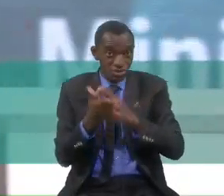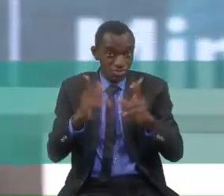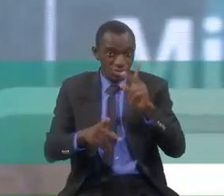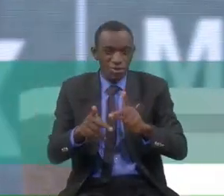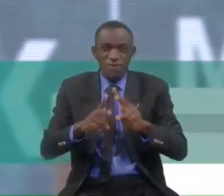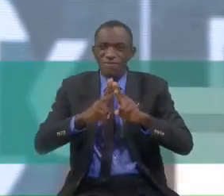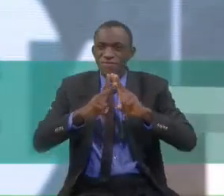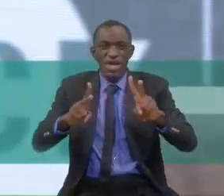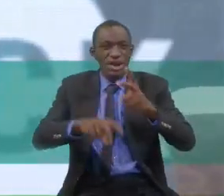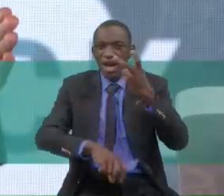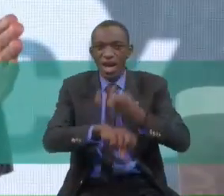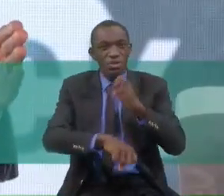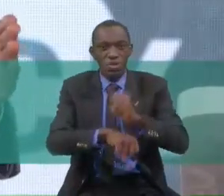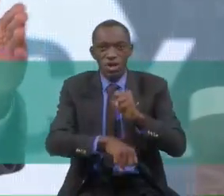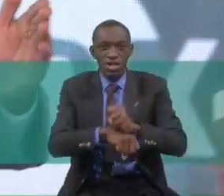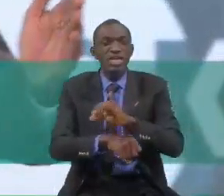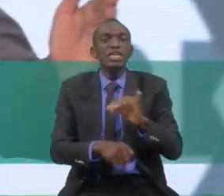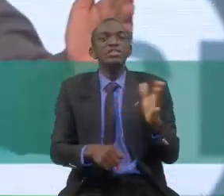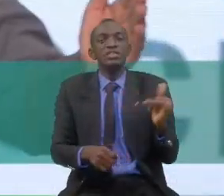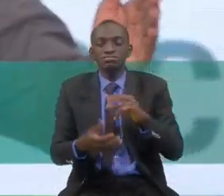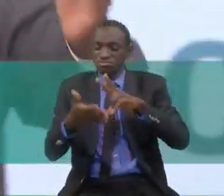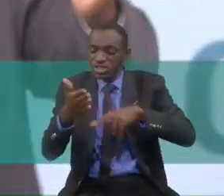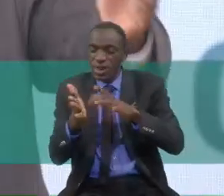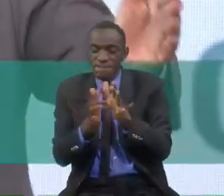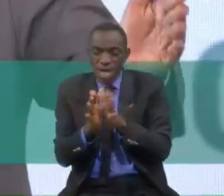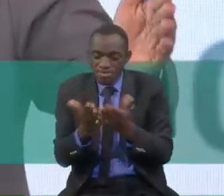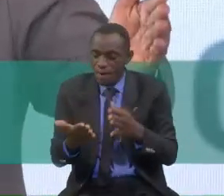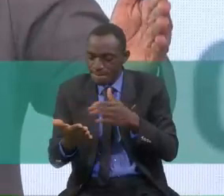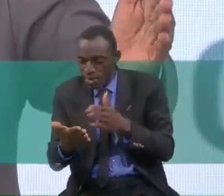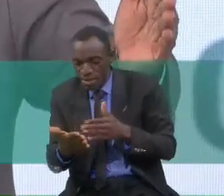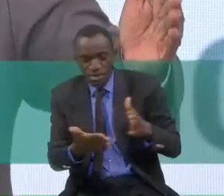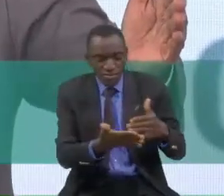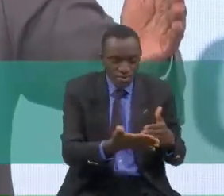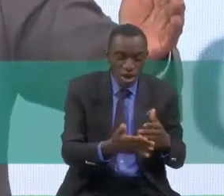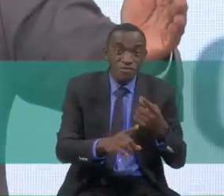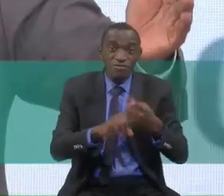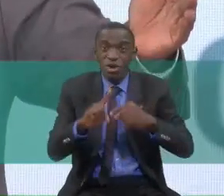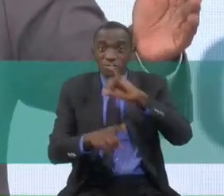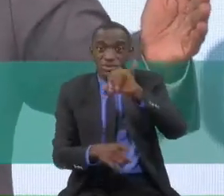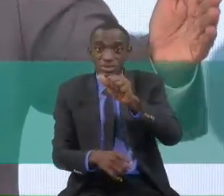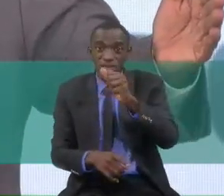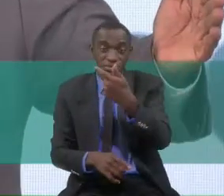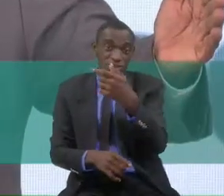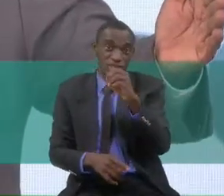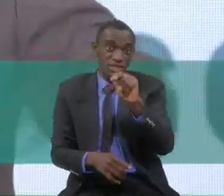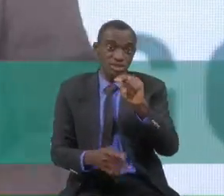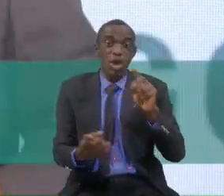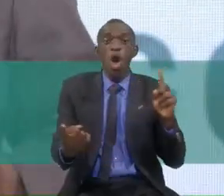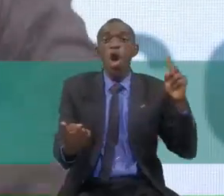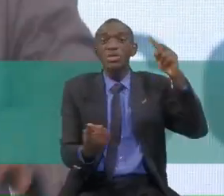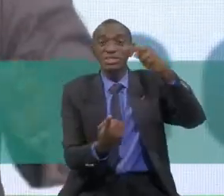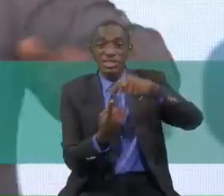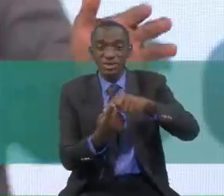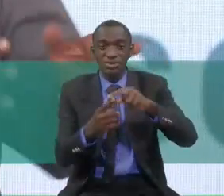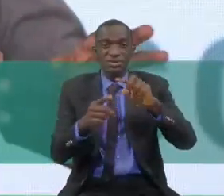they read the Bible from cover to cover, from Genesis to Revelation. And there